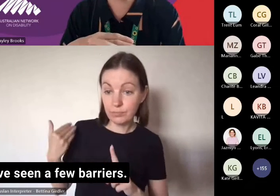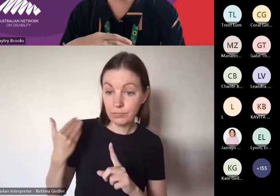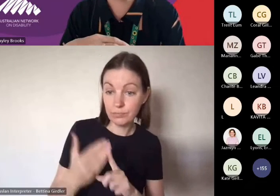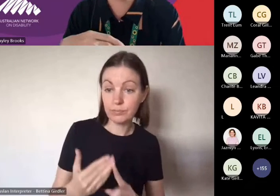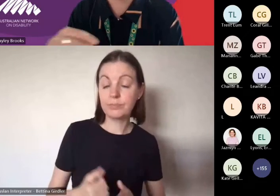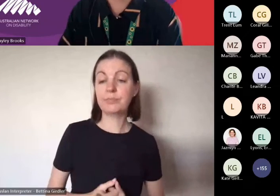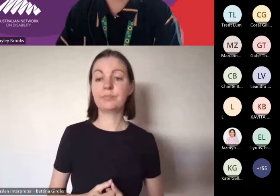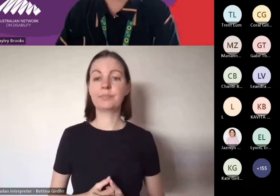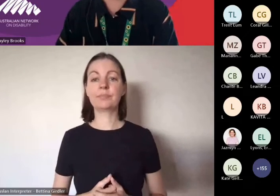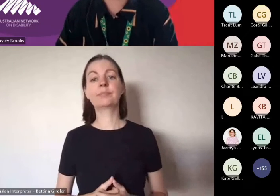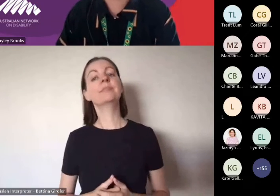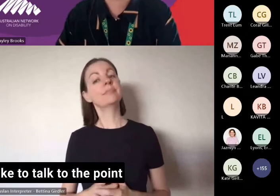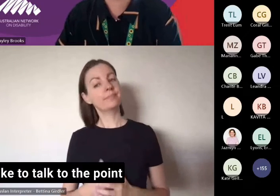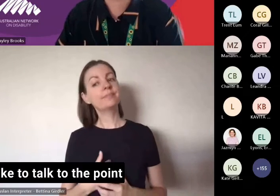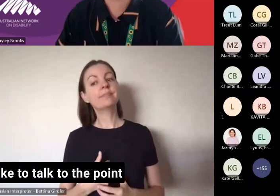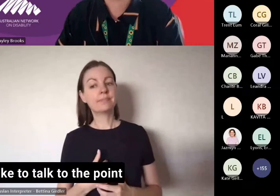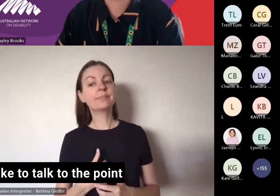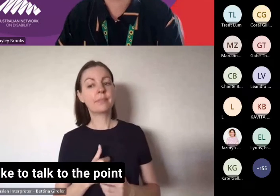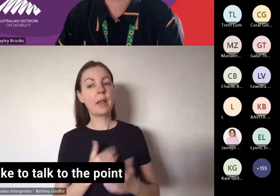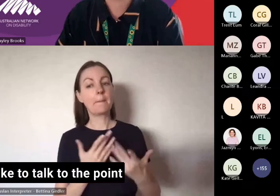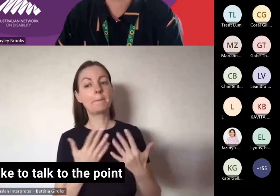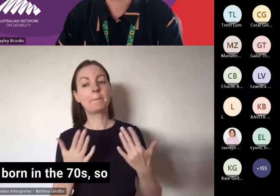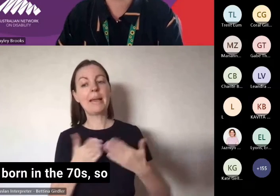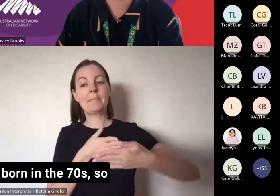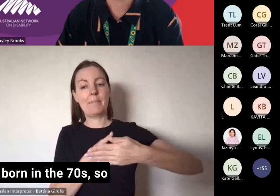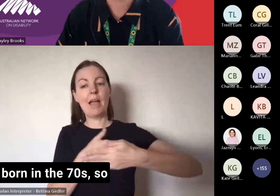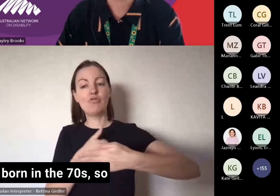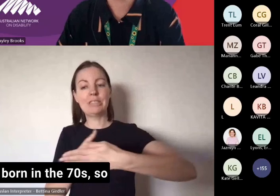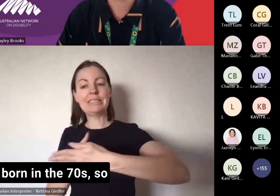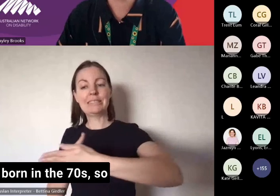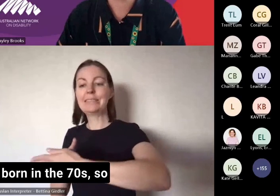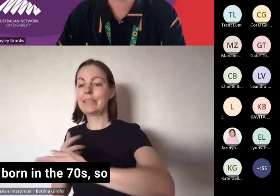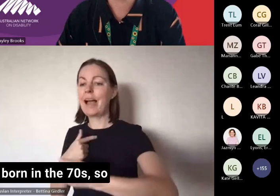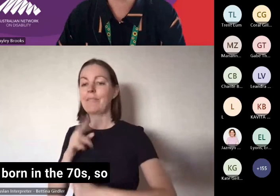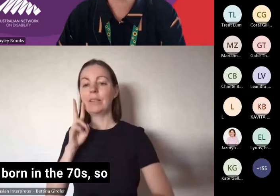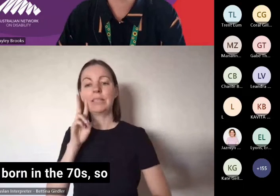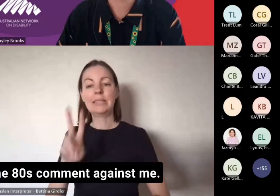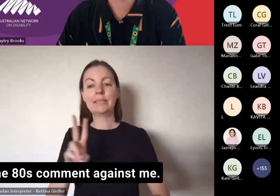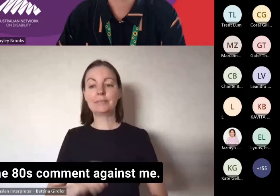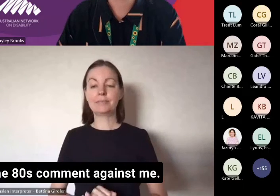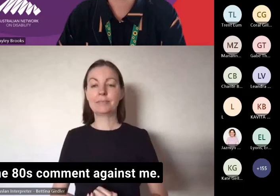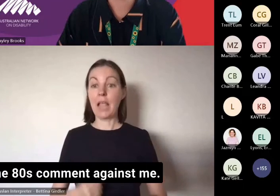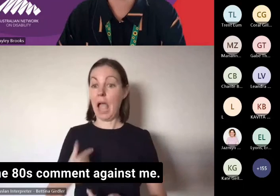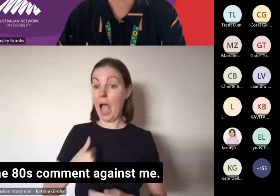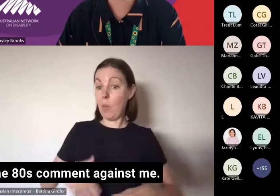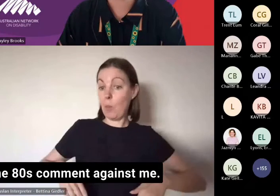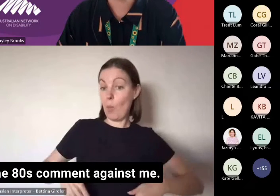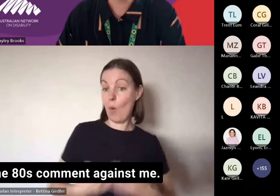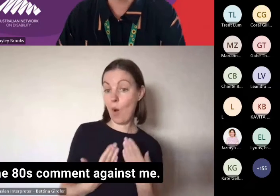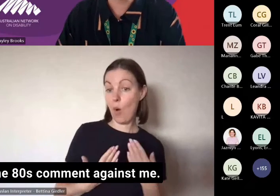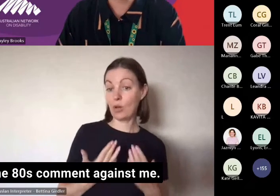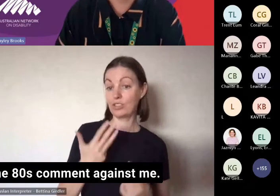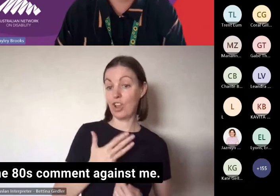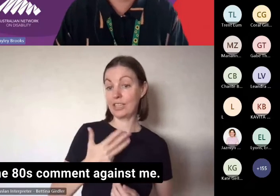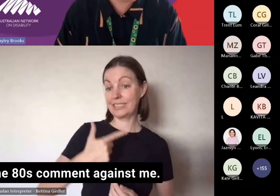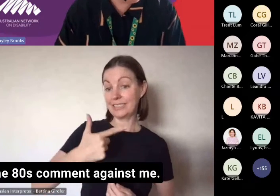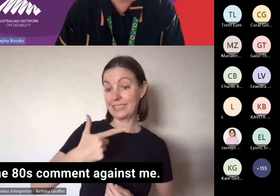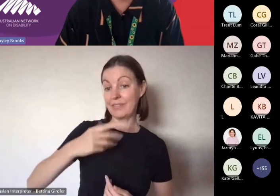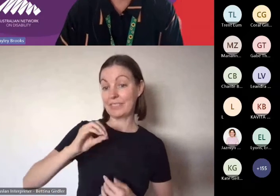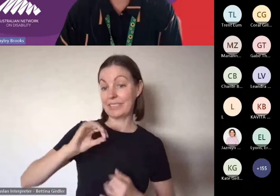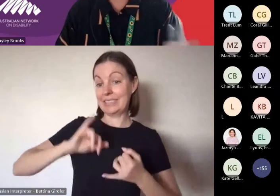barriers. Just would like to talk to the point that I was born in the 70s, so please don't hold the 80s comment against